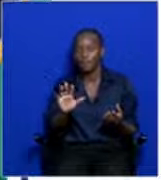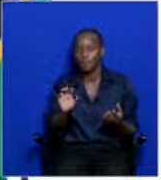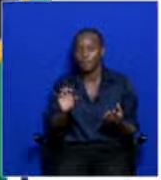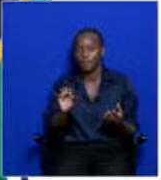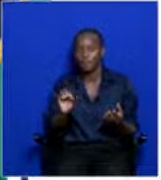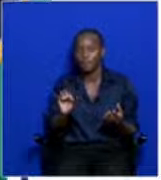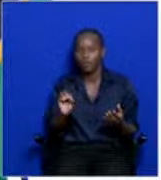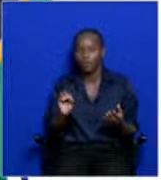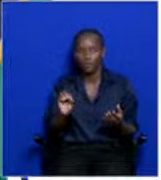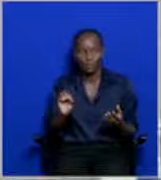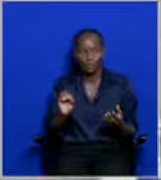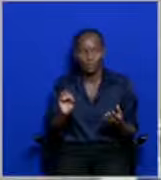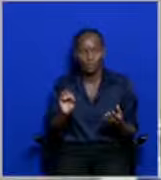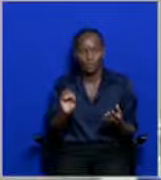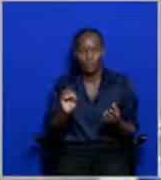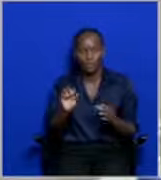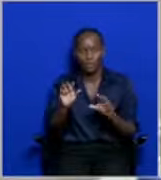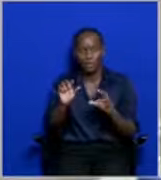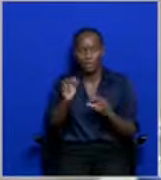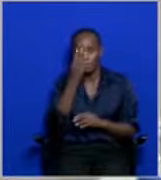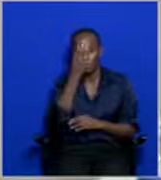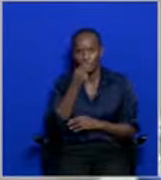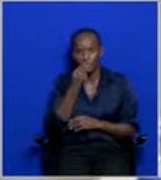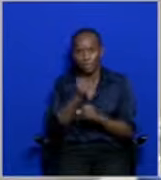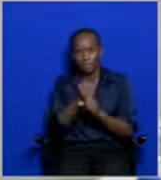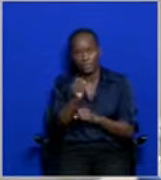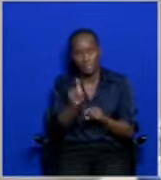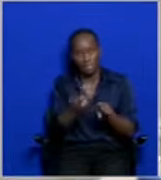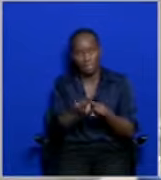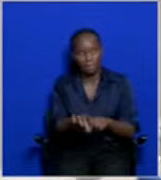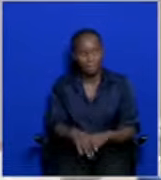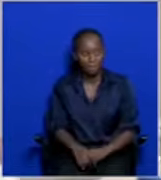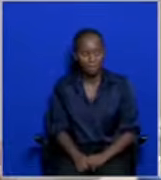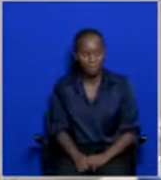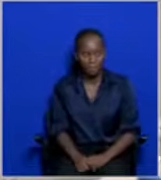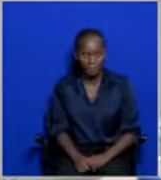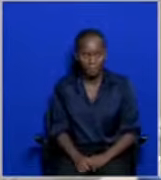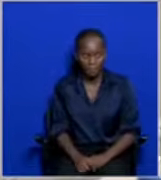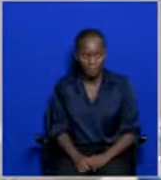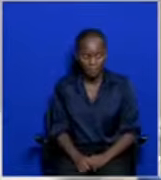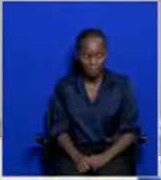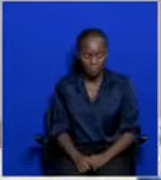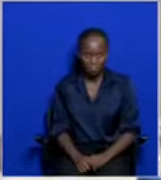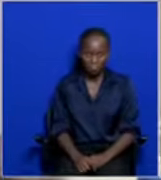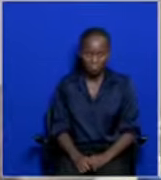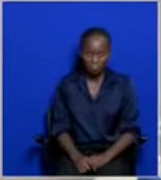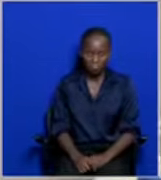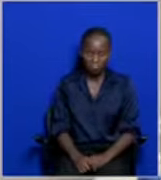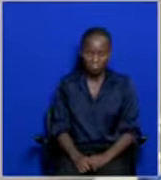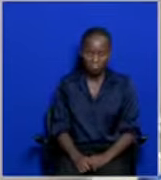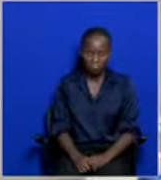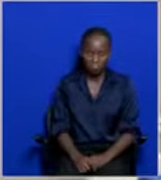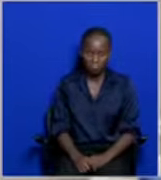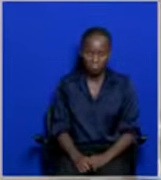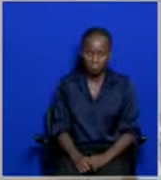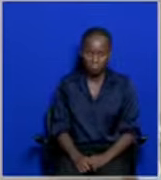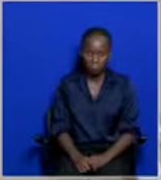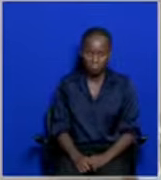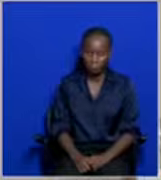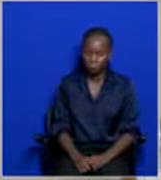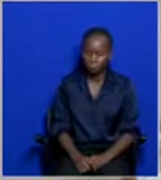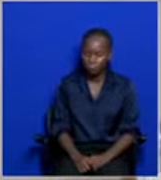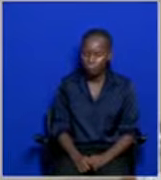And go to 590. Now, I look at the communication below.